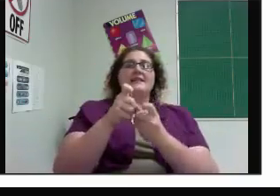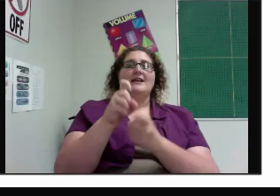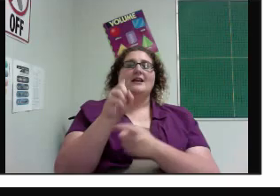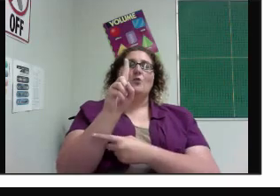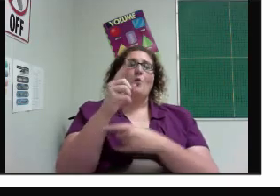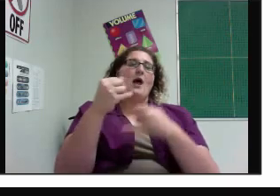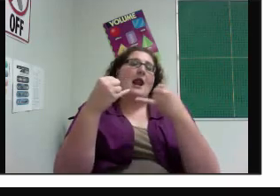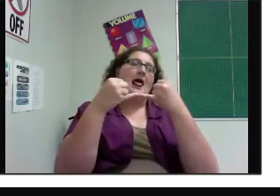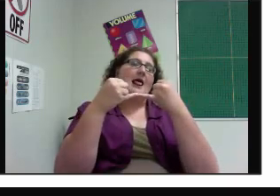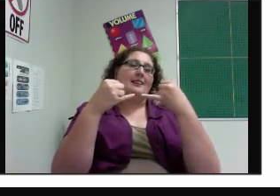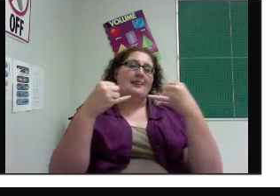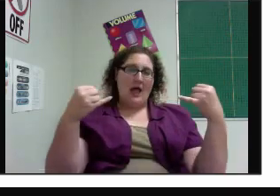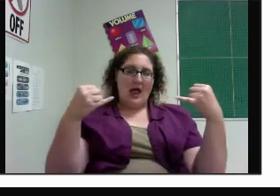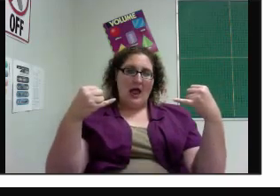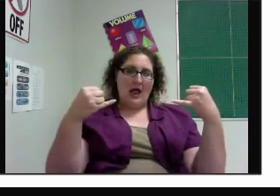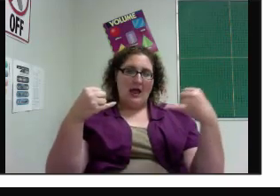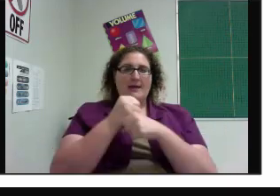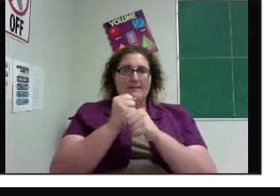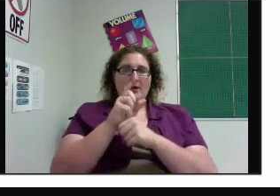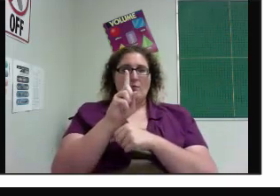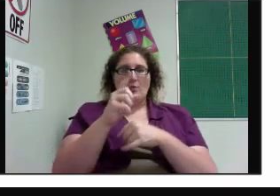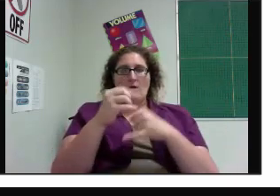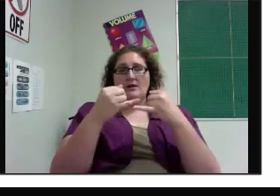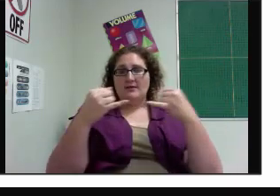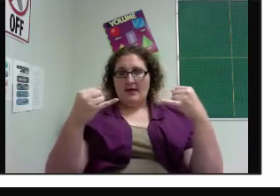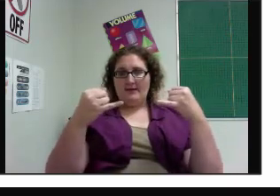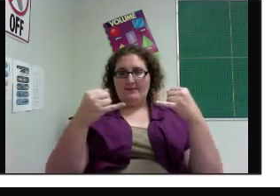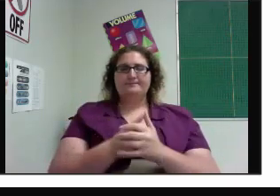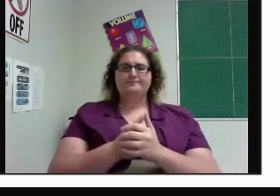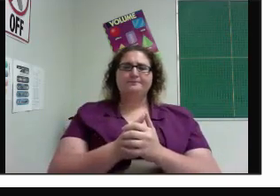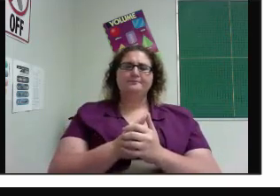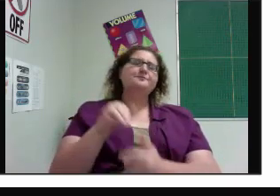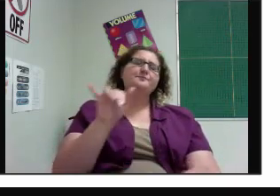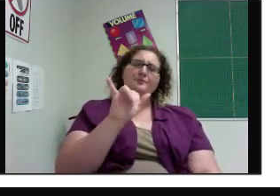now remember, I'm not an art teacher at all.